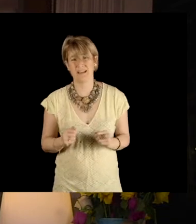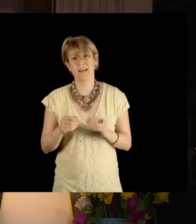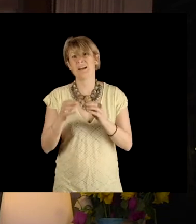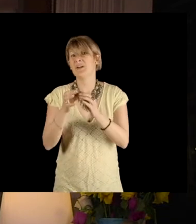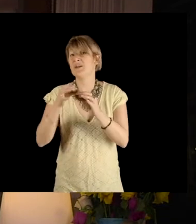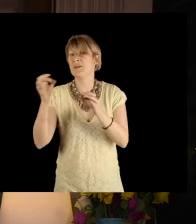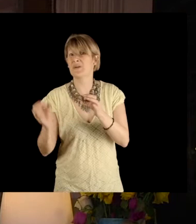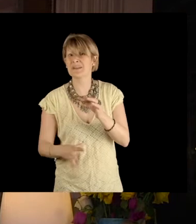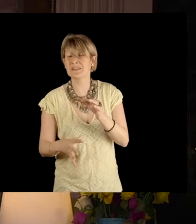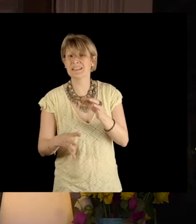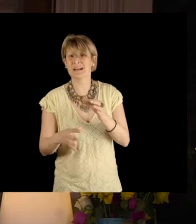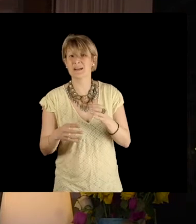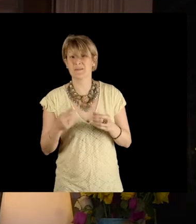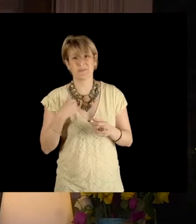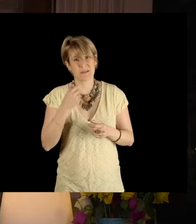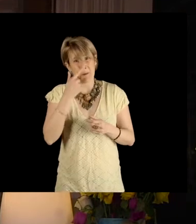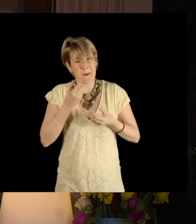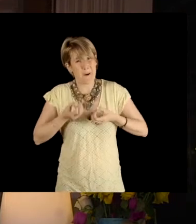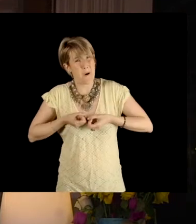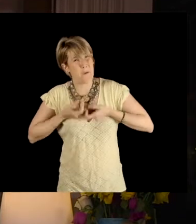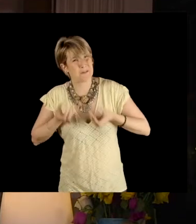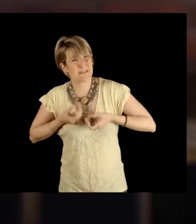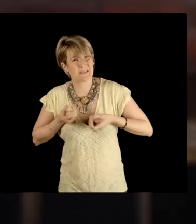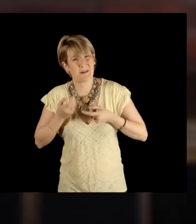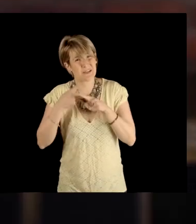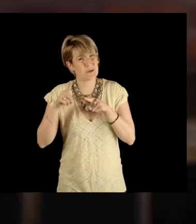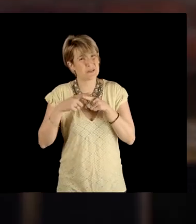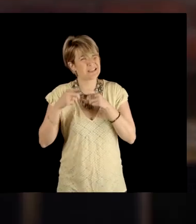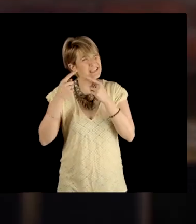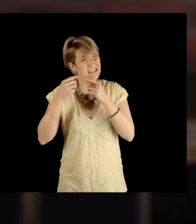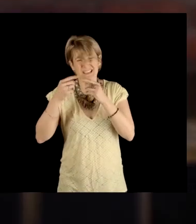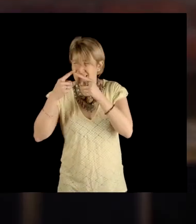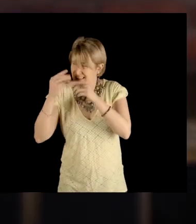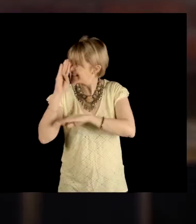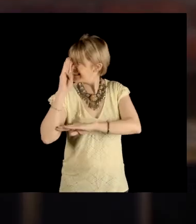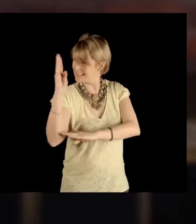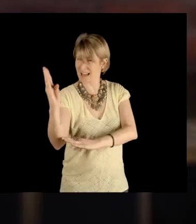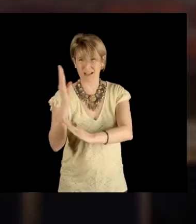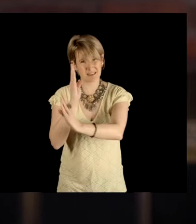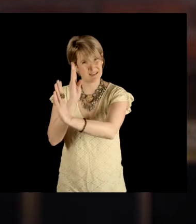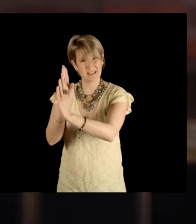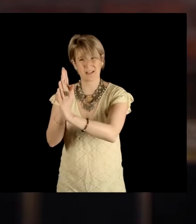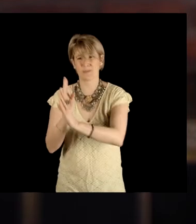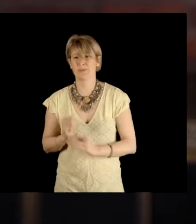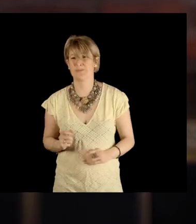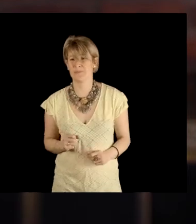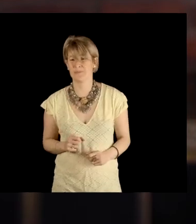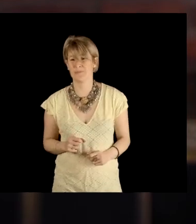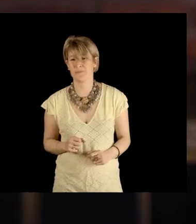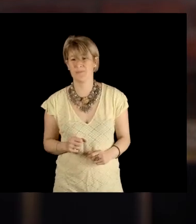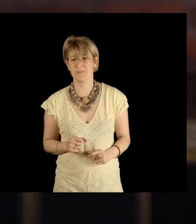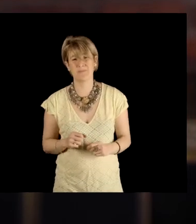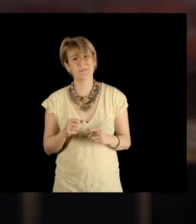rejuvenate myself, and it will calm me down further. And most importantly, I felt that if I had not done my